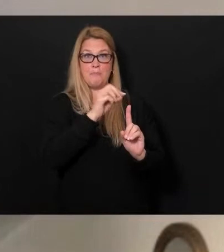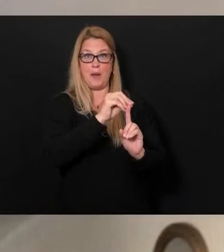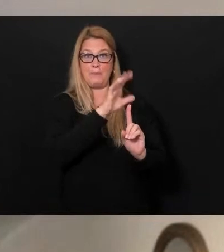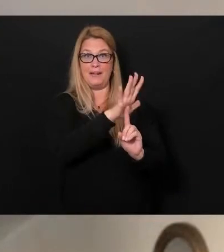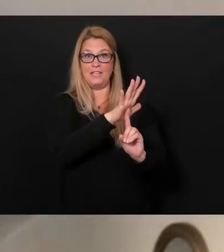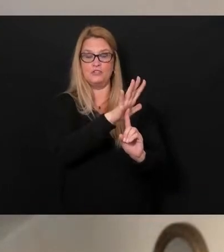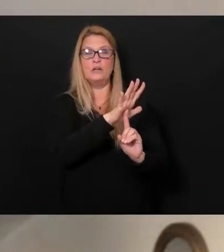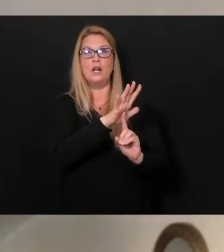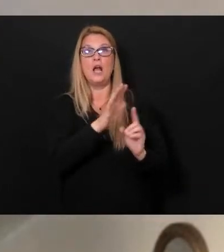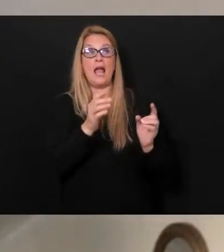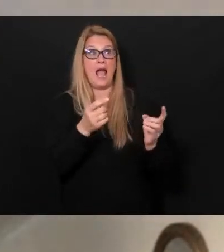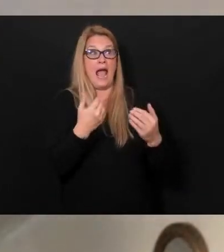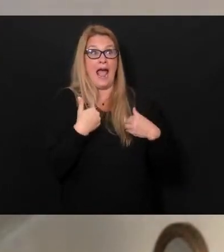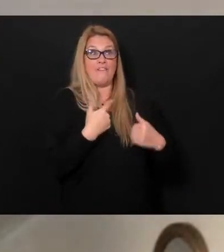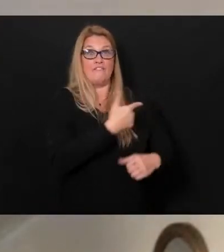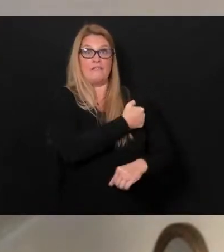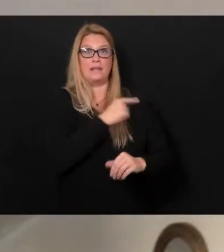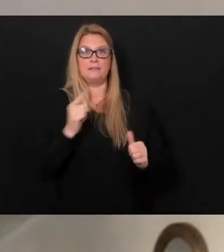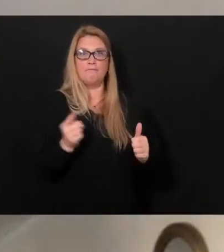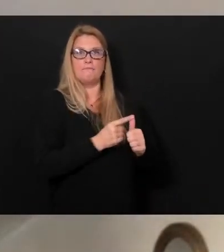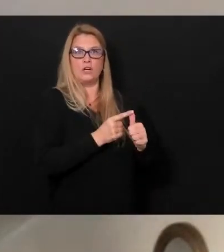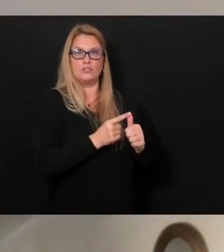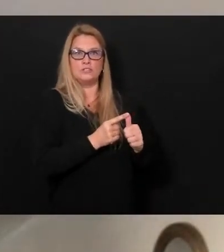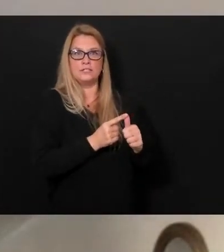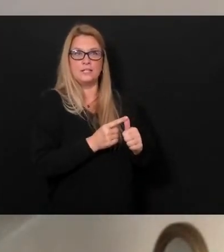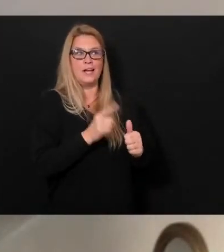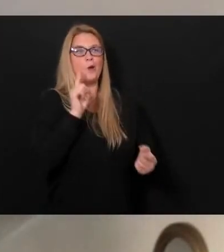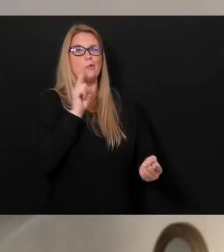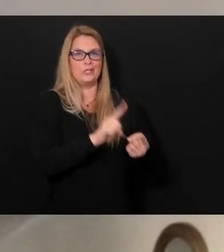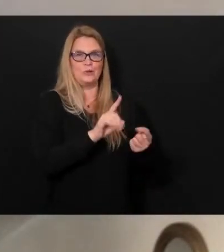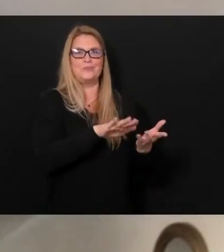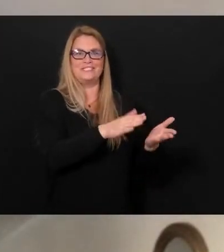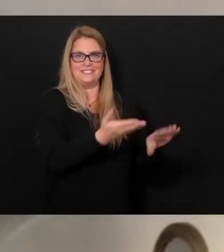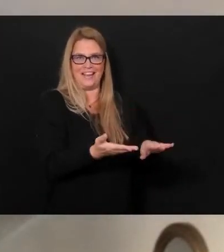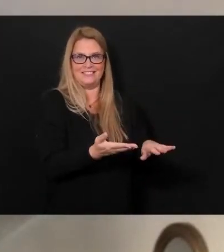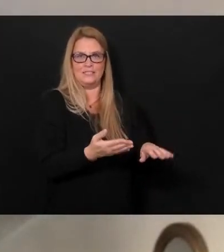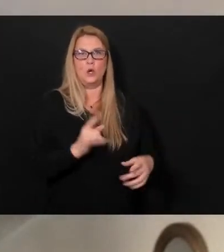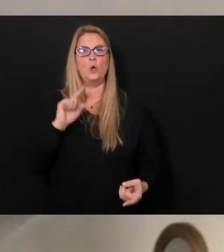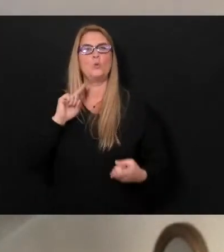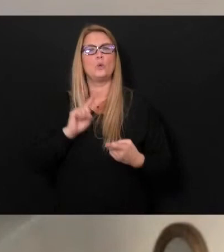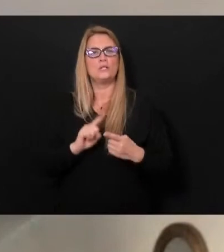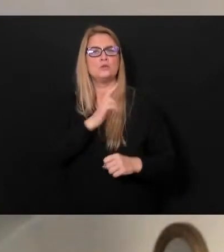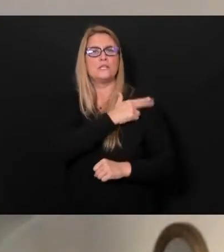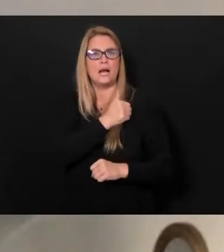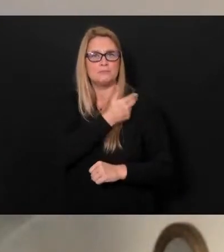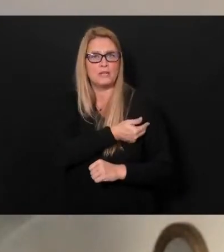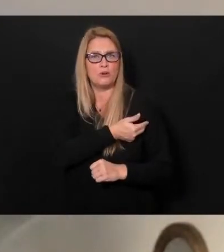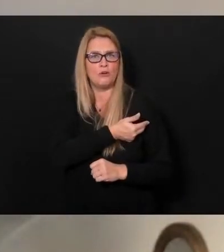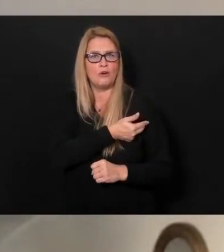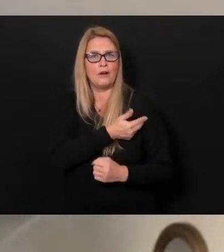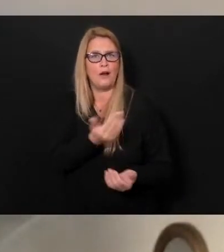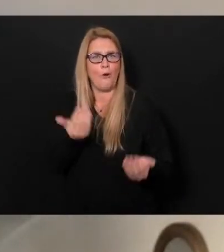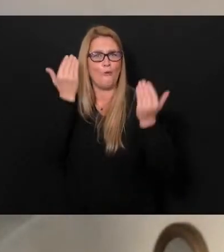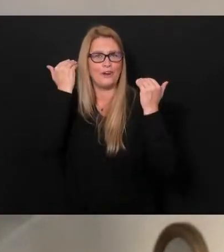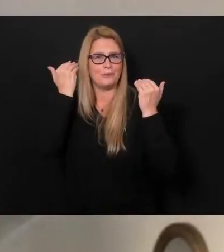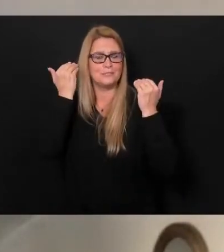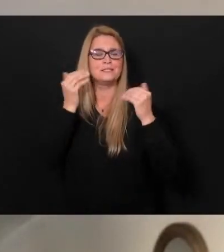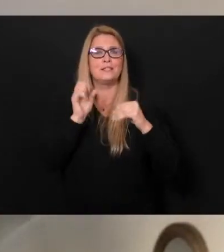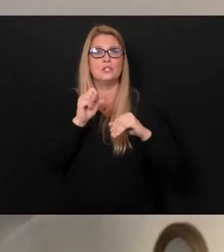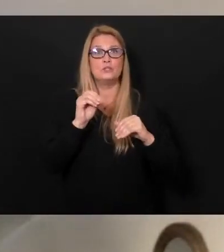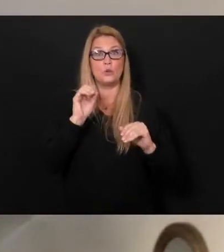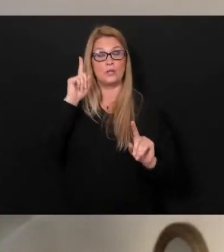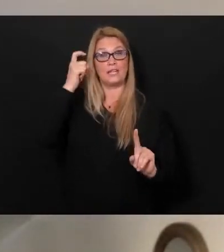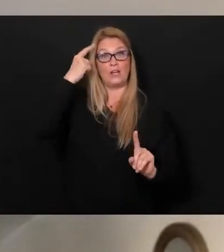so important to reduce deaths and reduce hospitalizations. Also importantly, as the governor pointed out, and